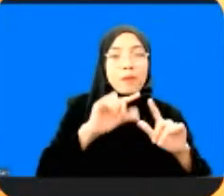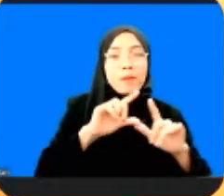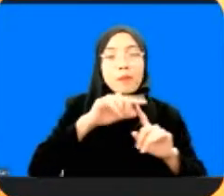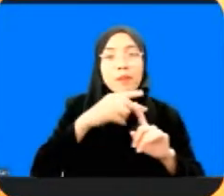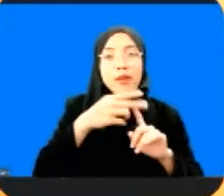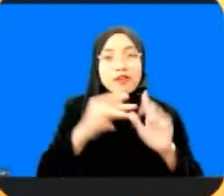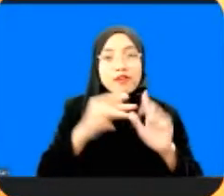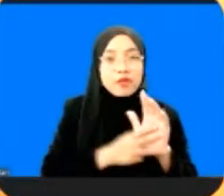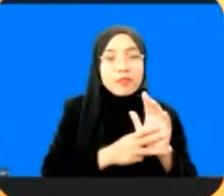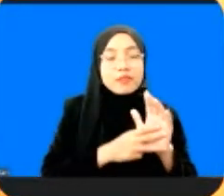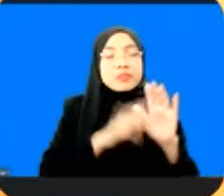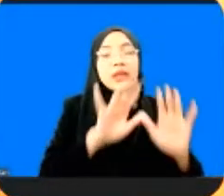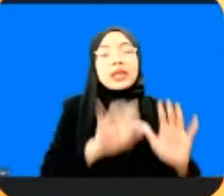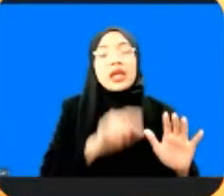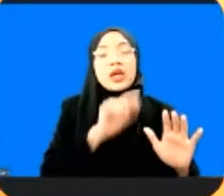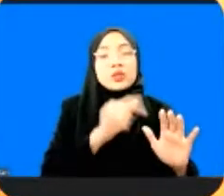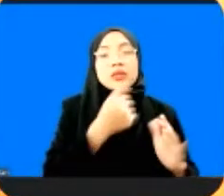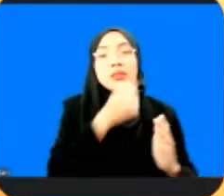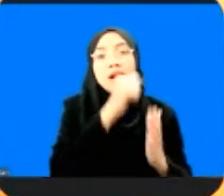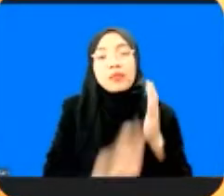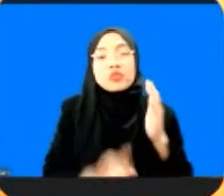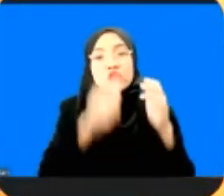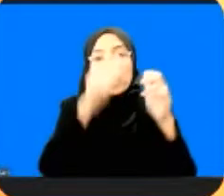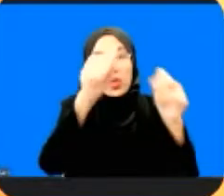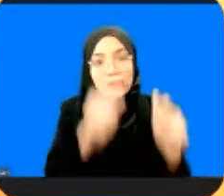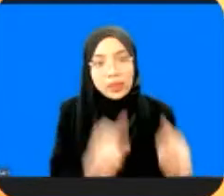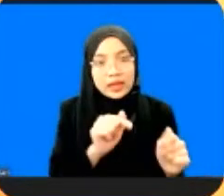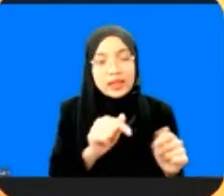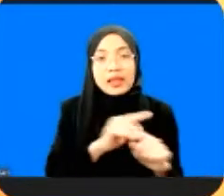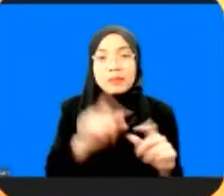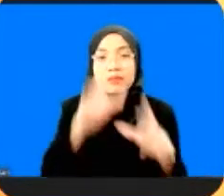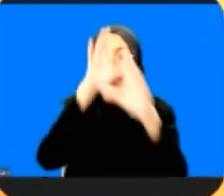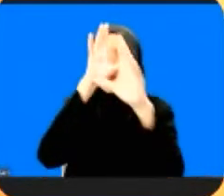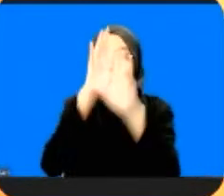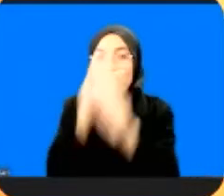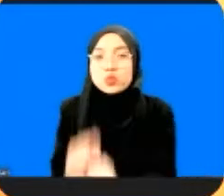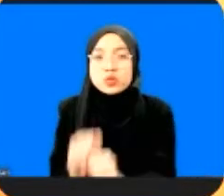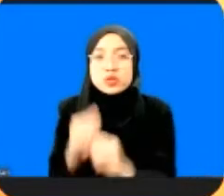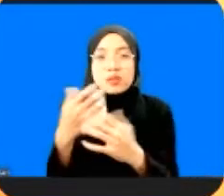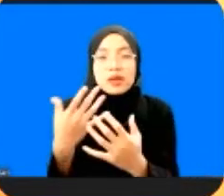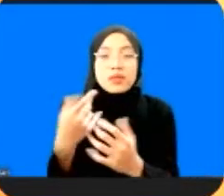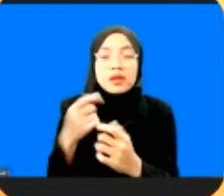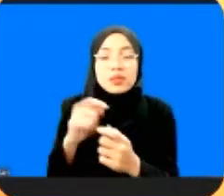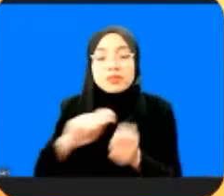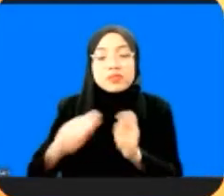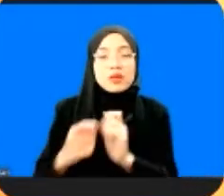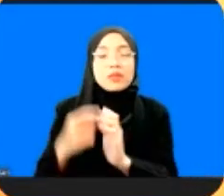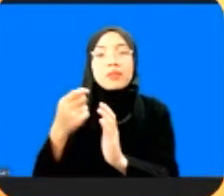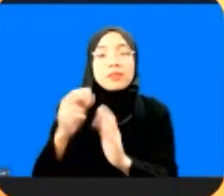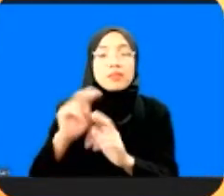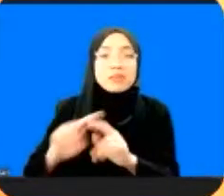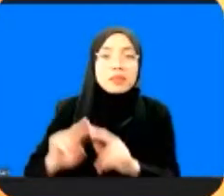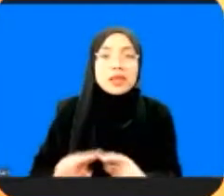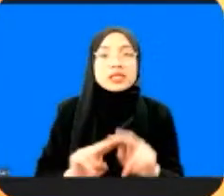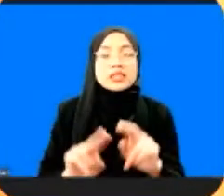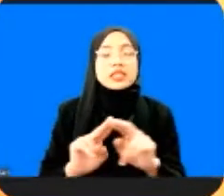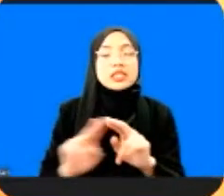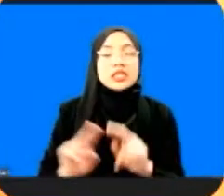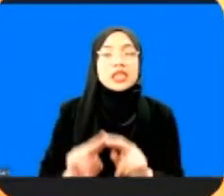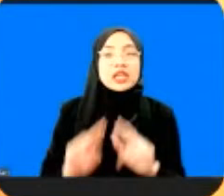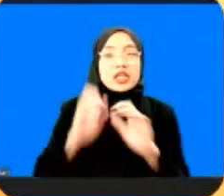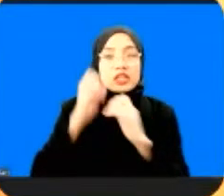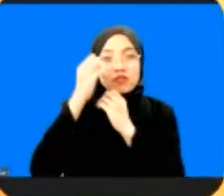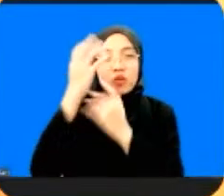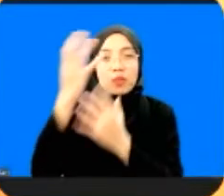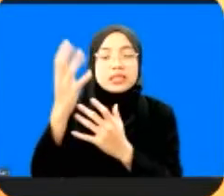on correcting the information, working with fact checkers, allowing people to find out